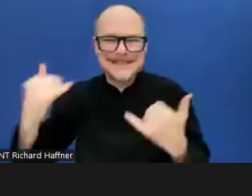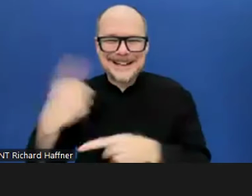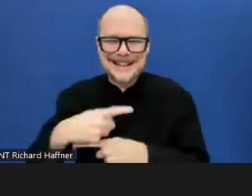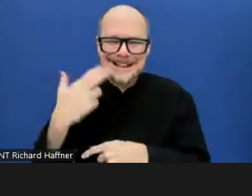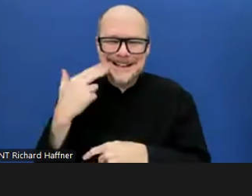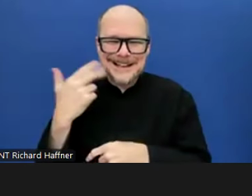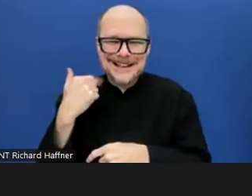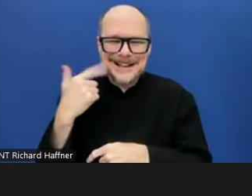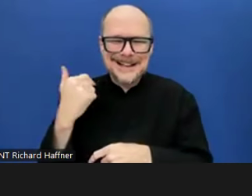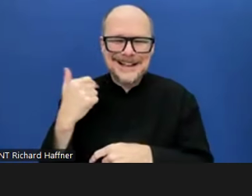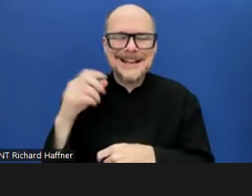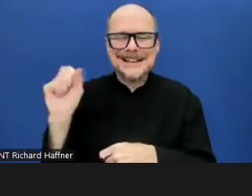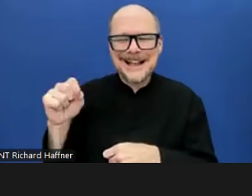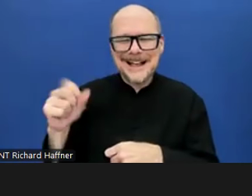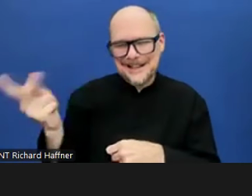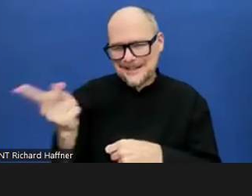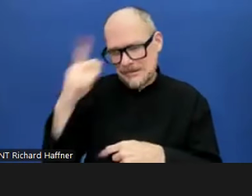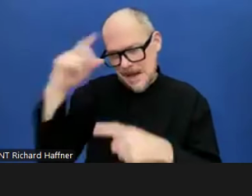You're in mind meld, the two of you.